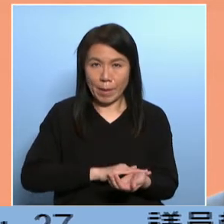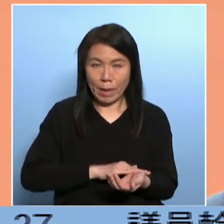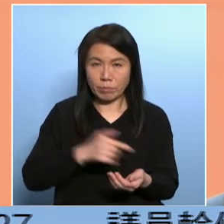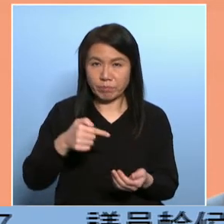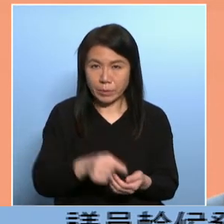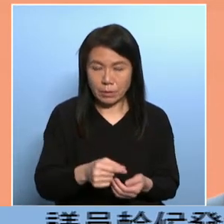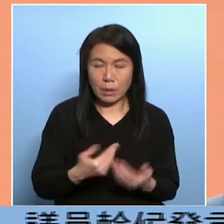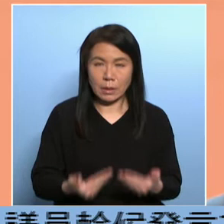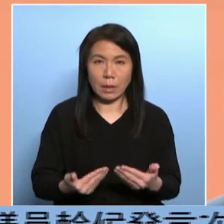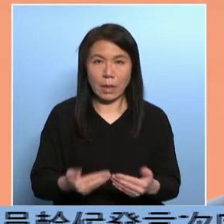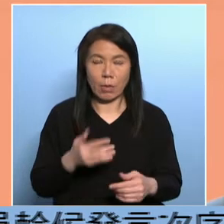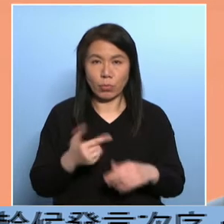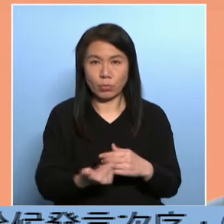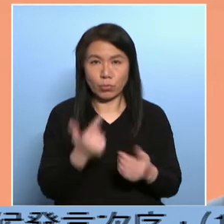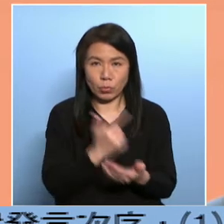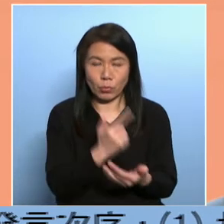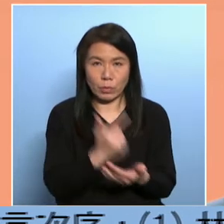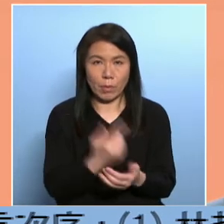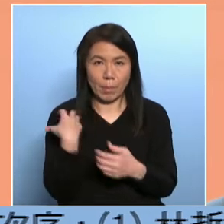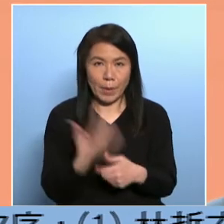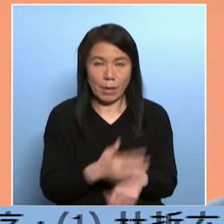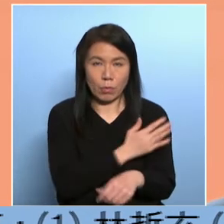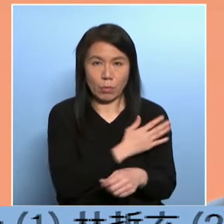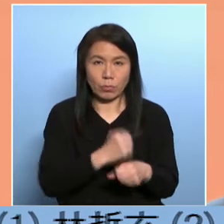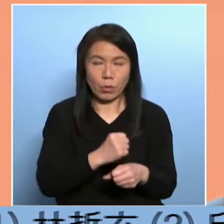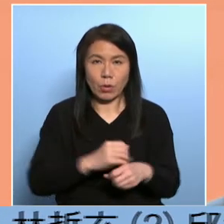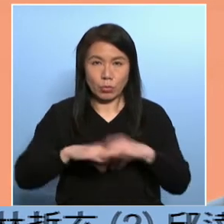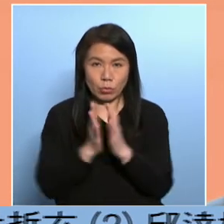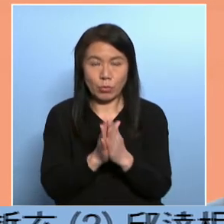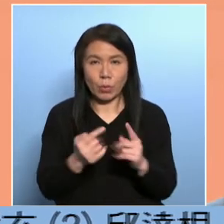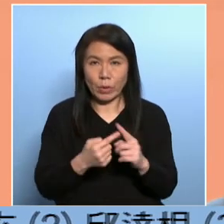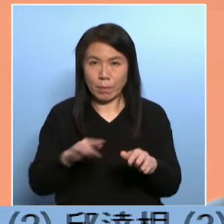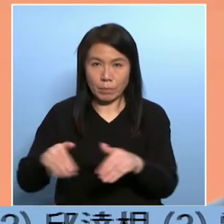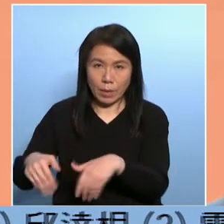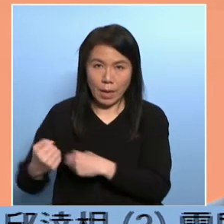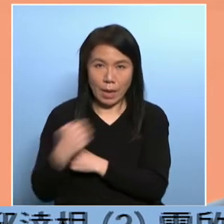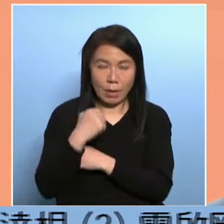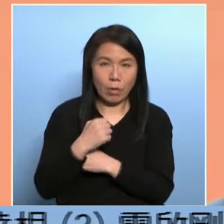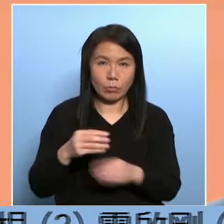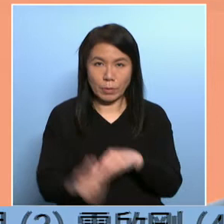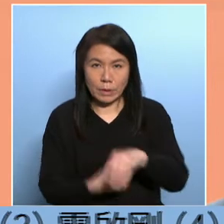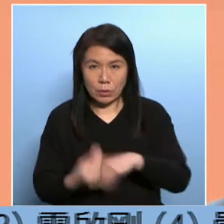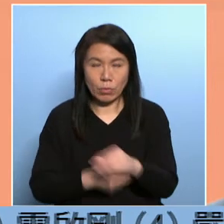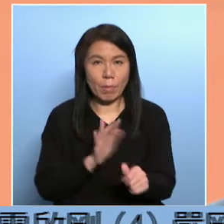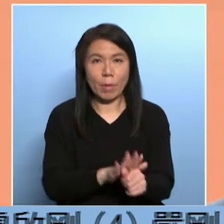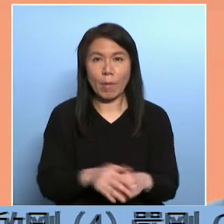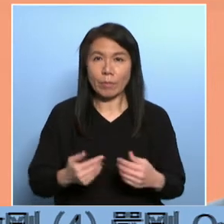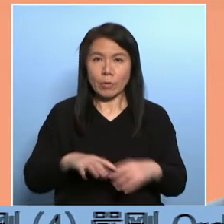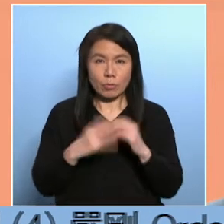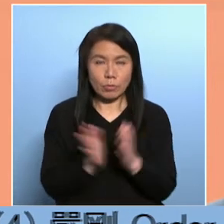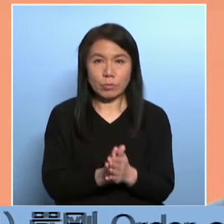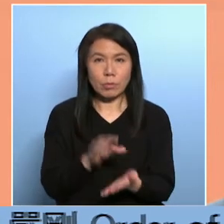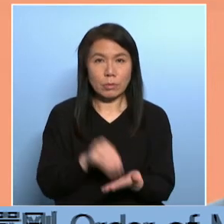adopted in helping Hong Kong people, and therefore we will have to take this as our top priority, and whatever can be used should be